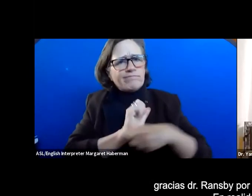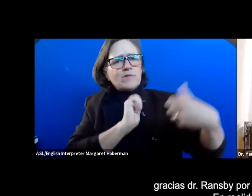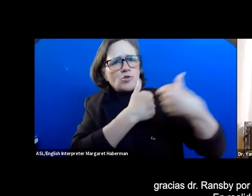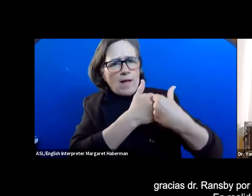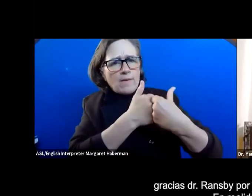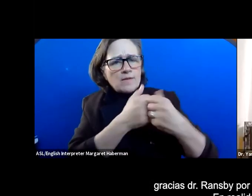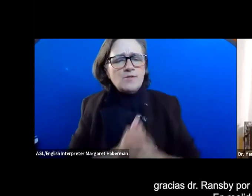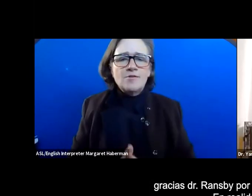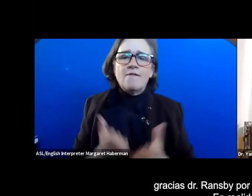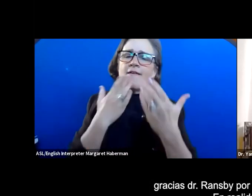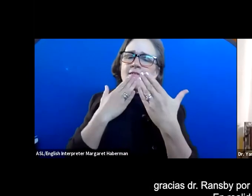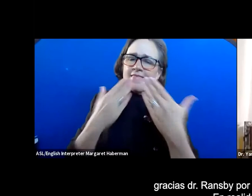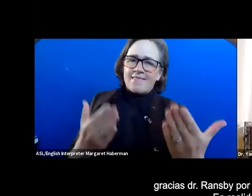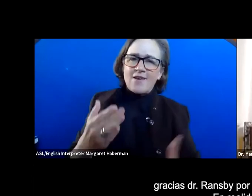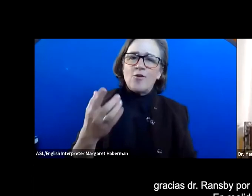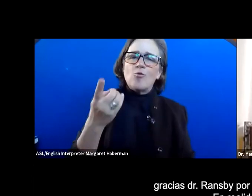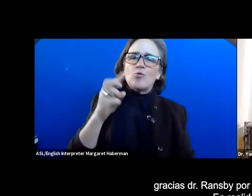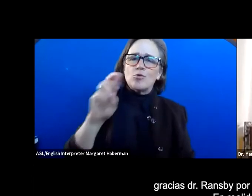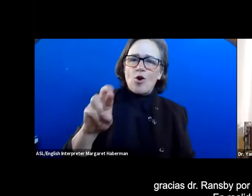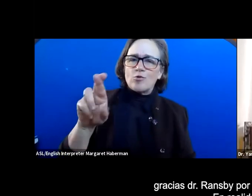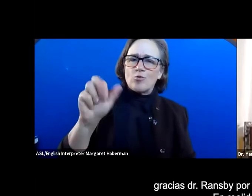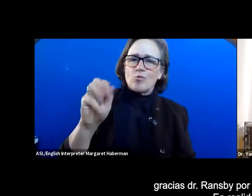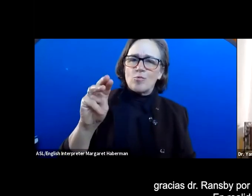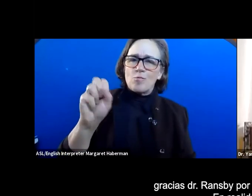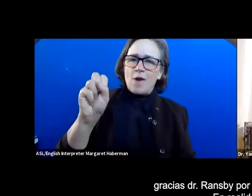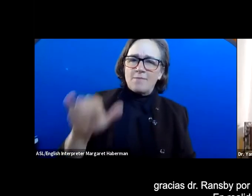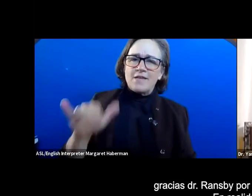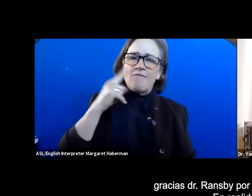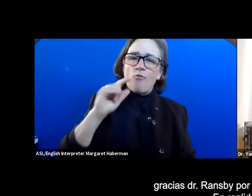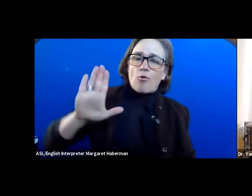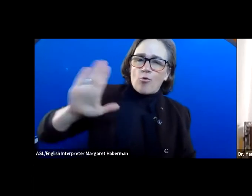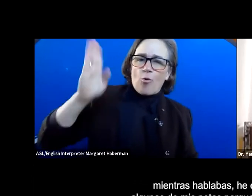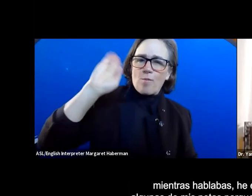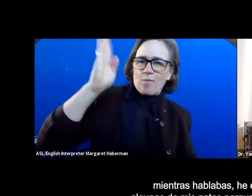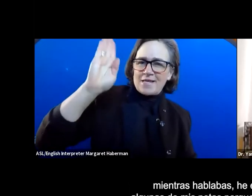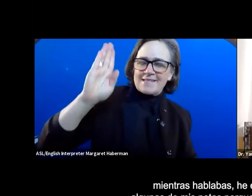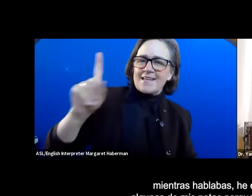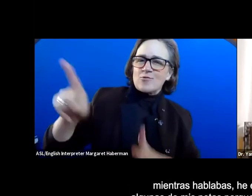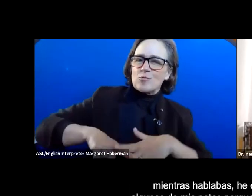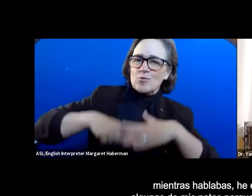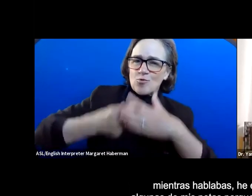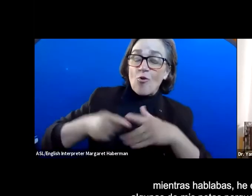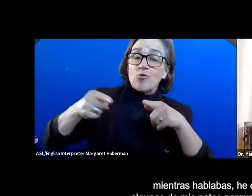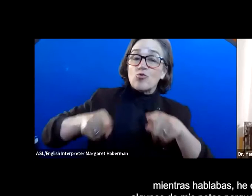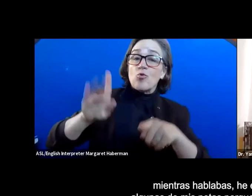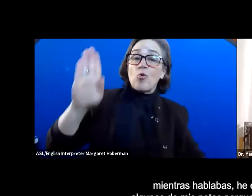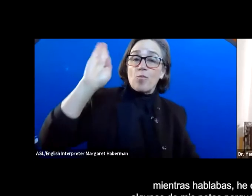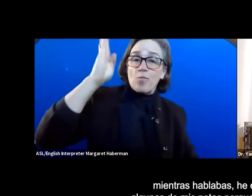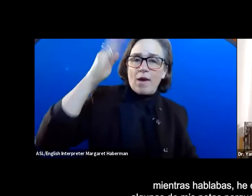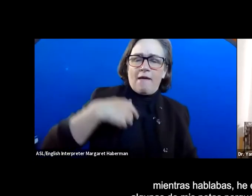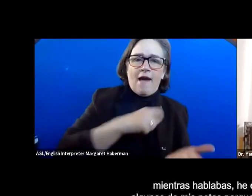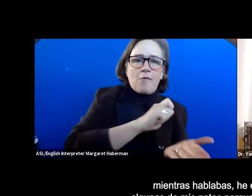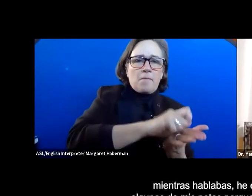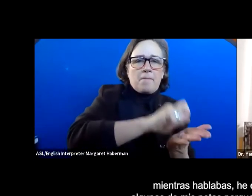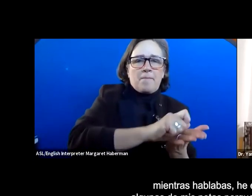Dr. Ransby, for your presentation. I actually as you were speaking, I've been scratching off some